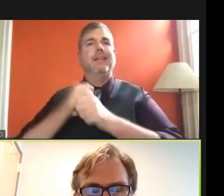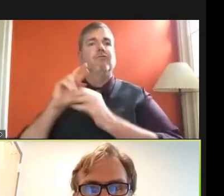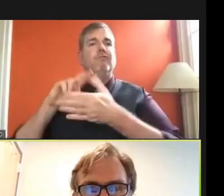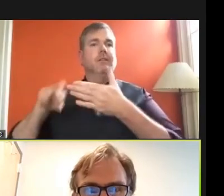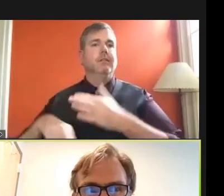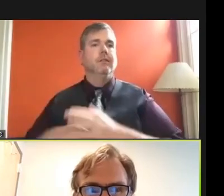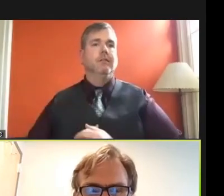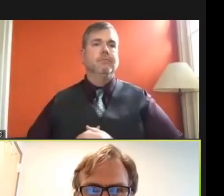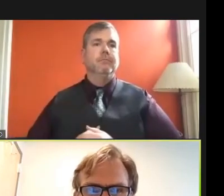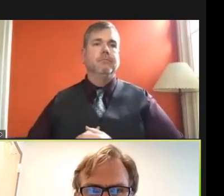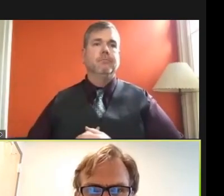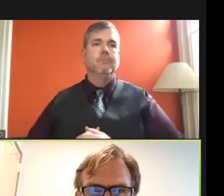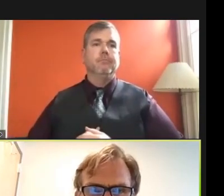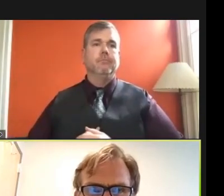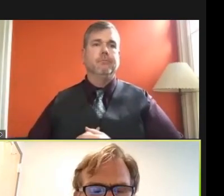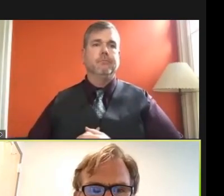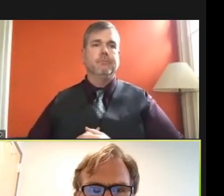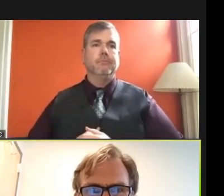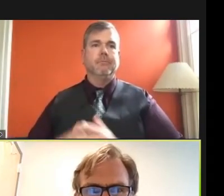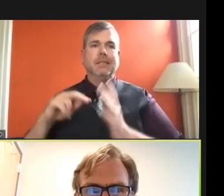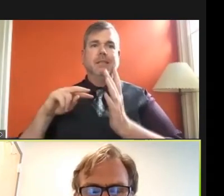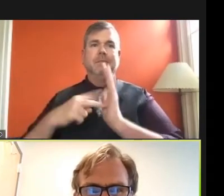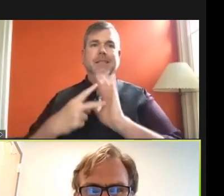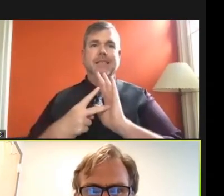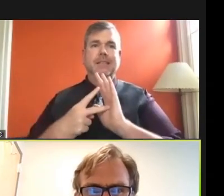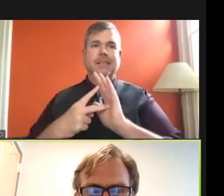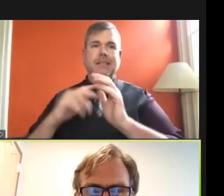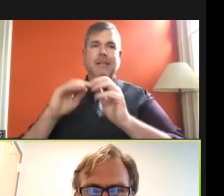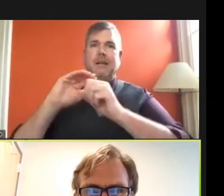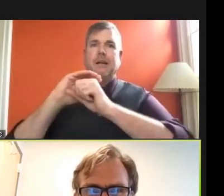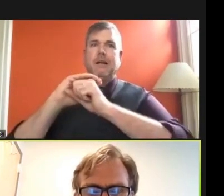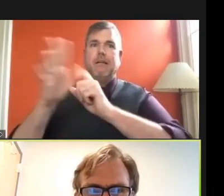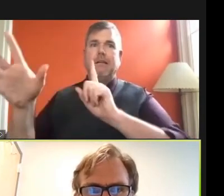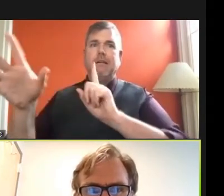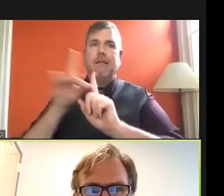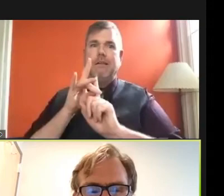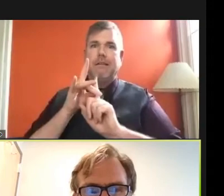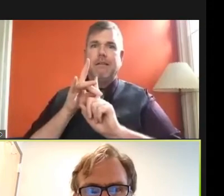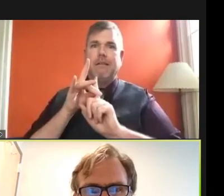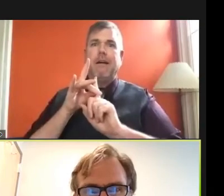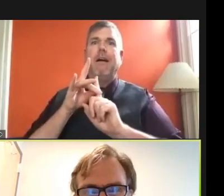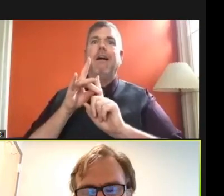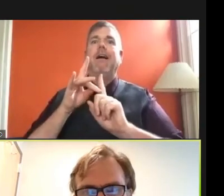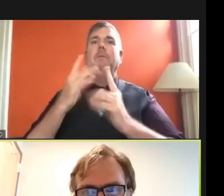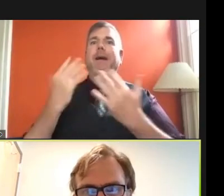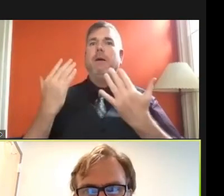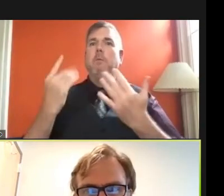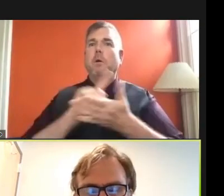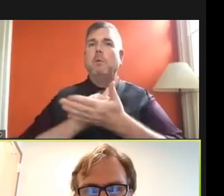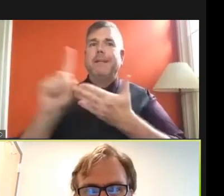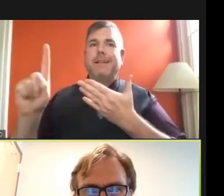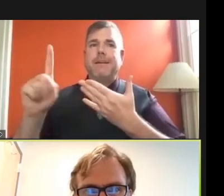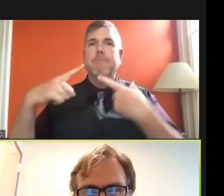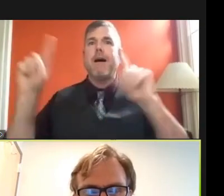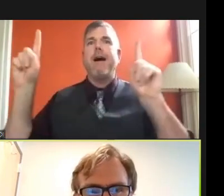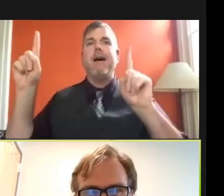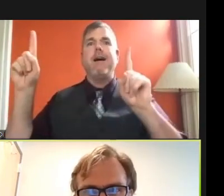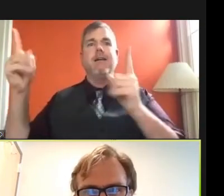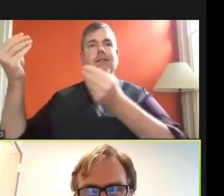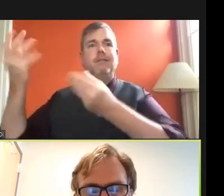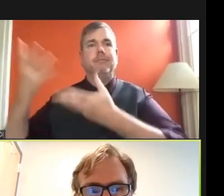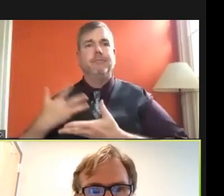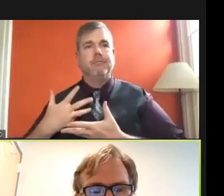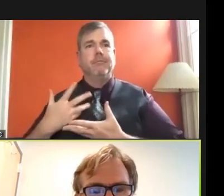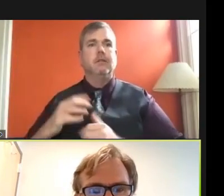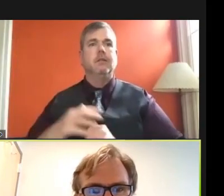to the state, that we need to do everything we can to reduce the time of our processing of the lab samples, but we're